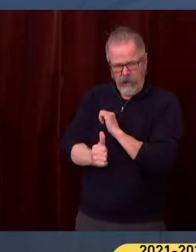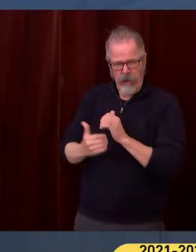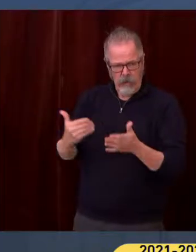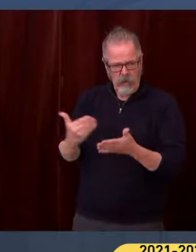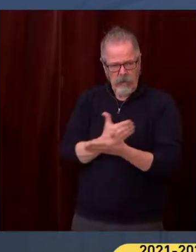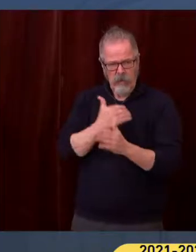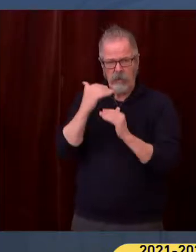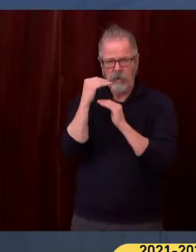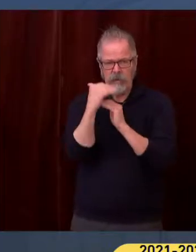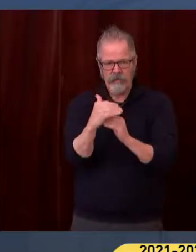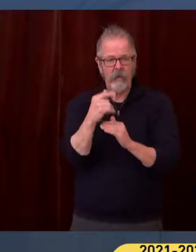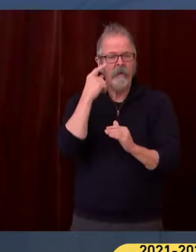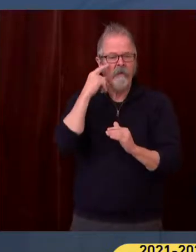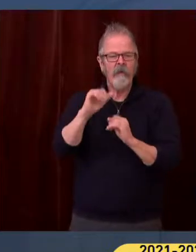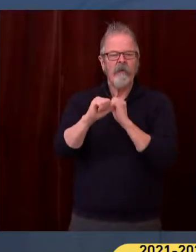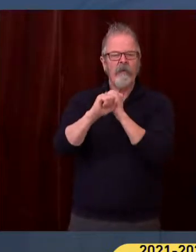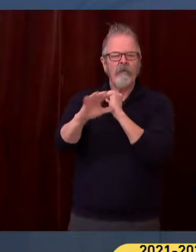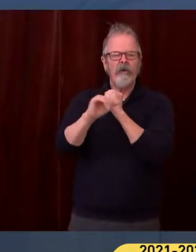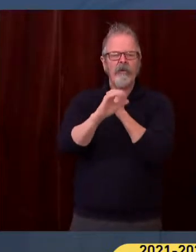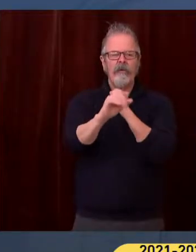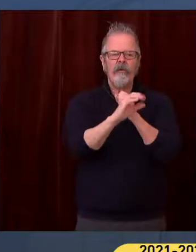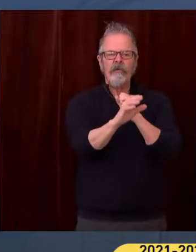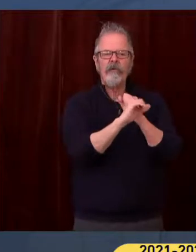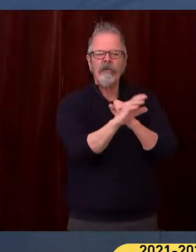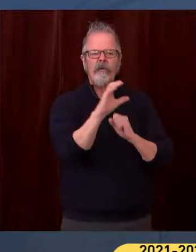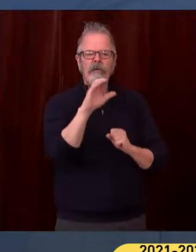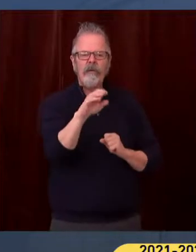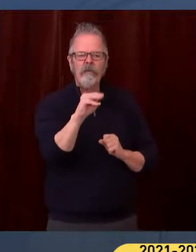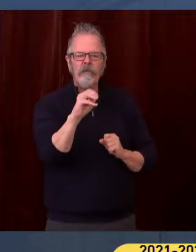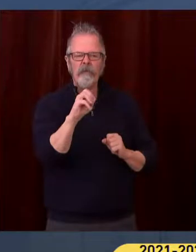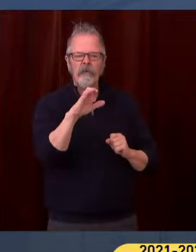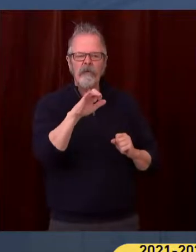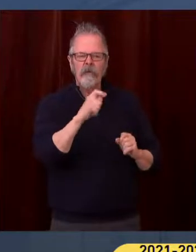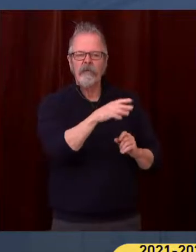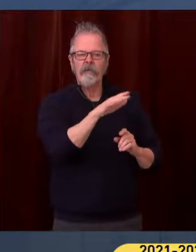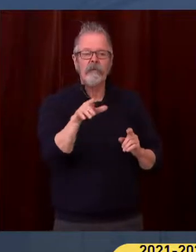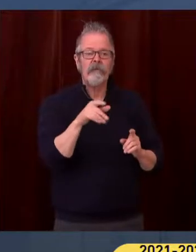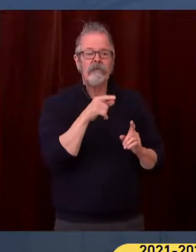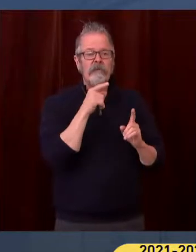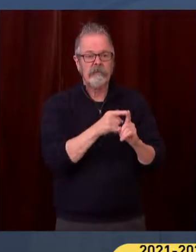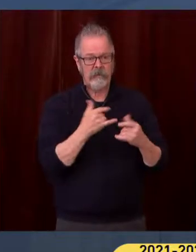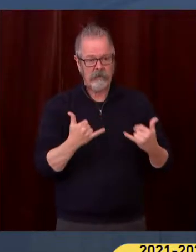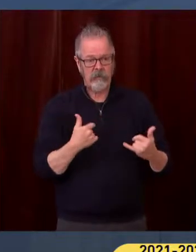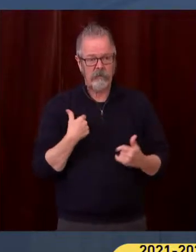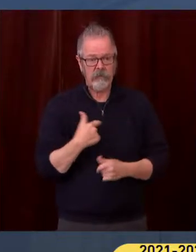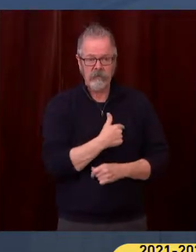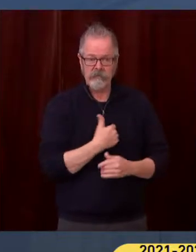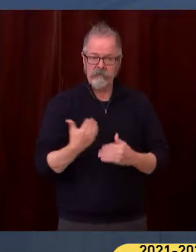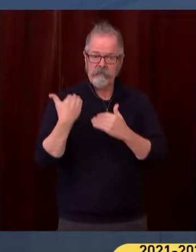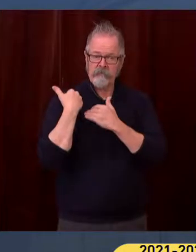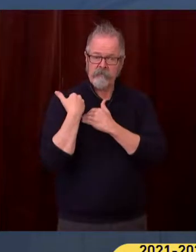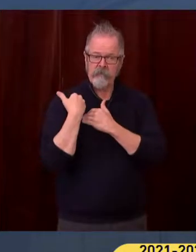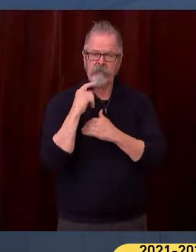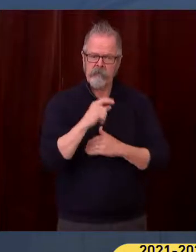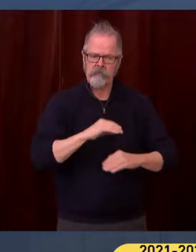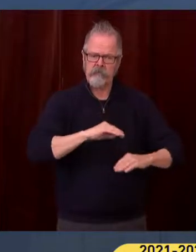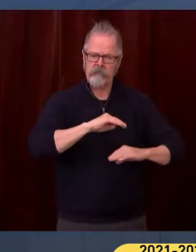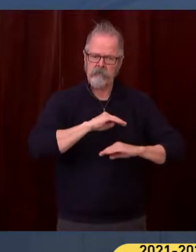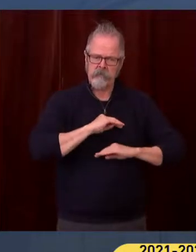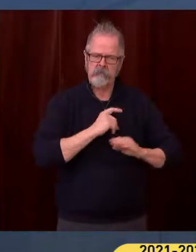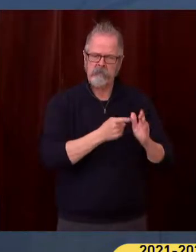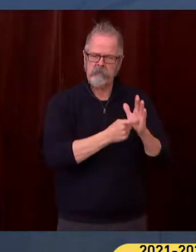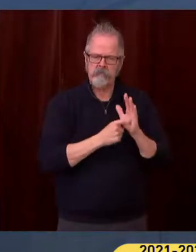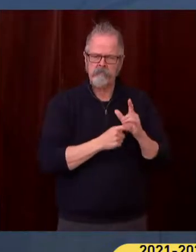We know that a clean energy transition that meets our greenhouse gas limits is projected to create an